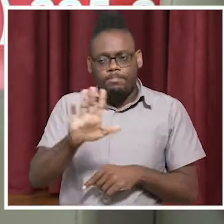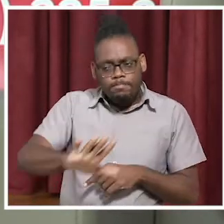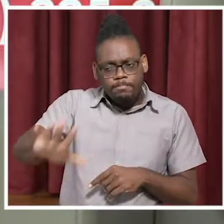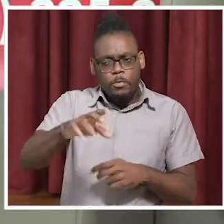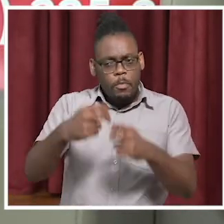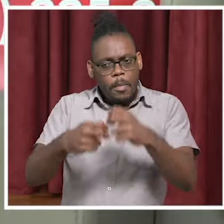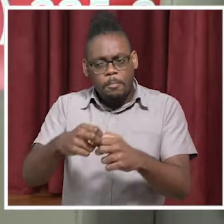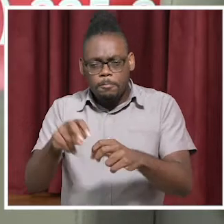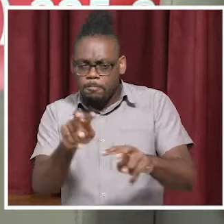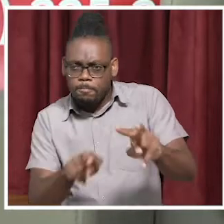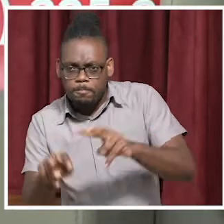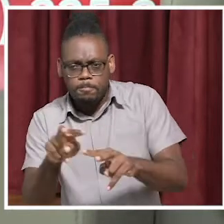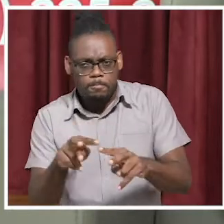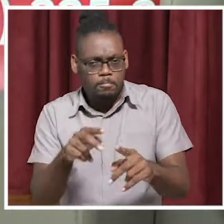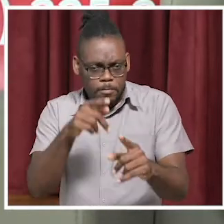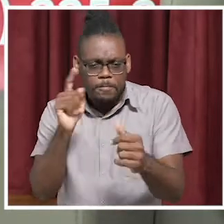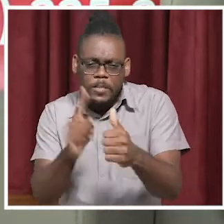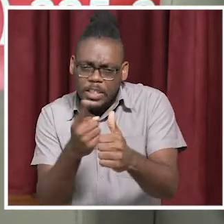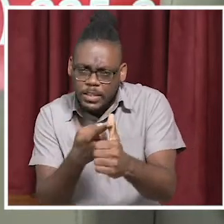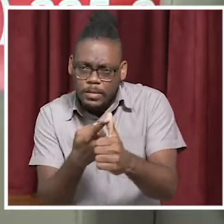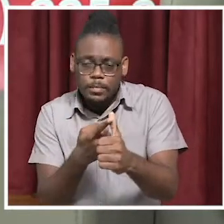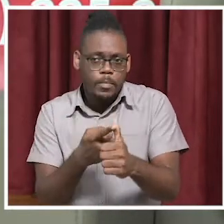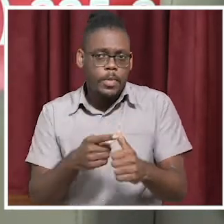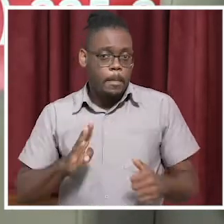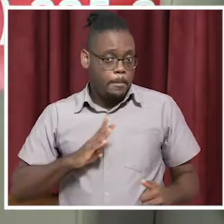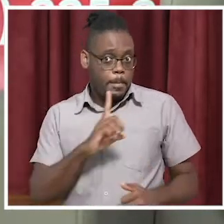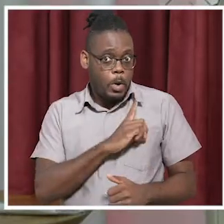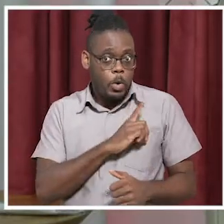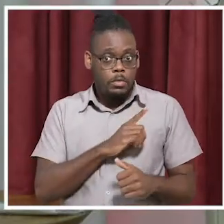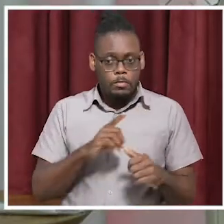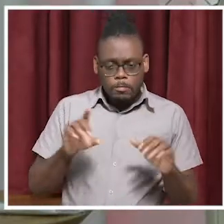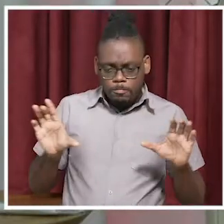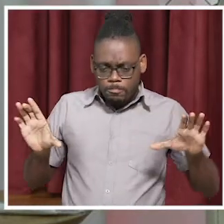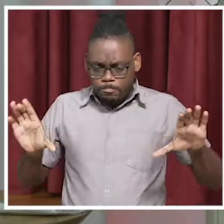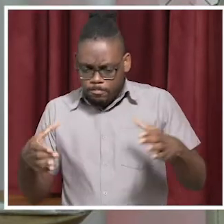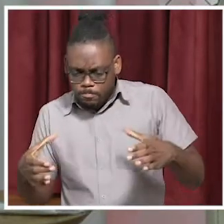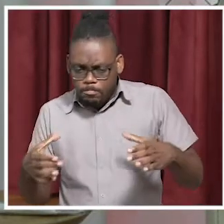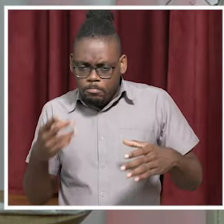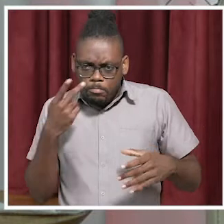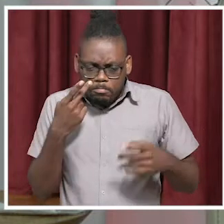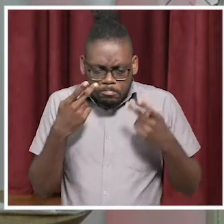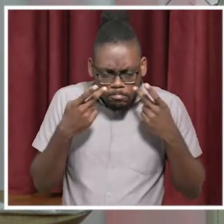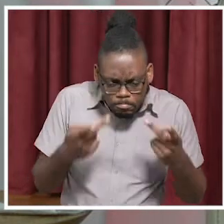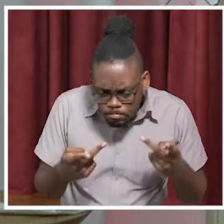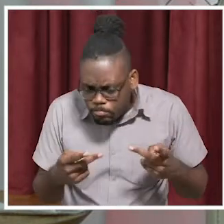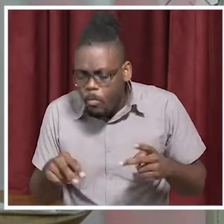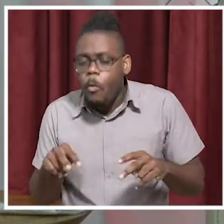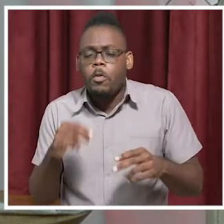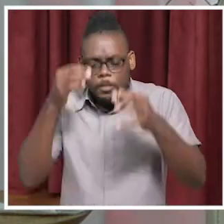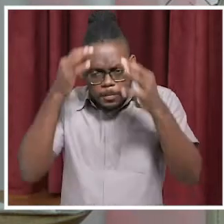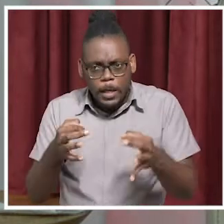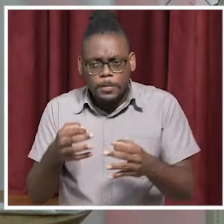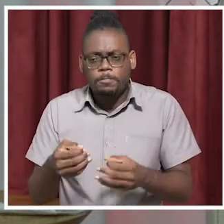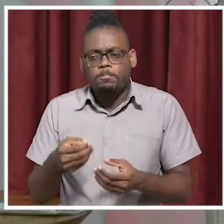as the board of directors. Now, in terms of these grants, they may seem to be very familiar because